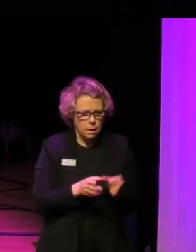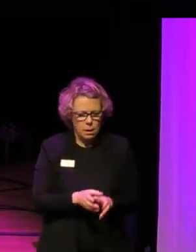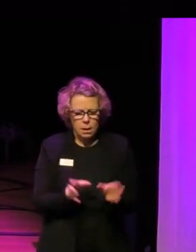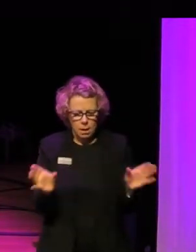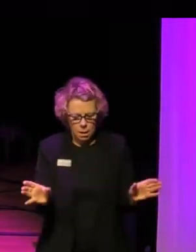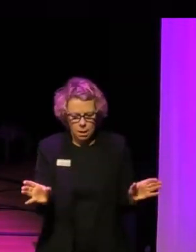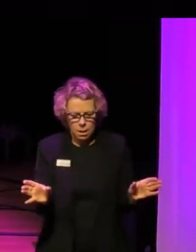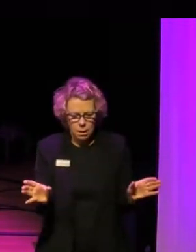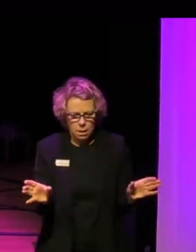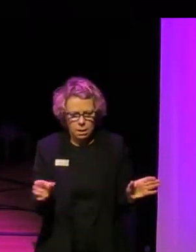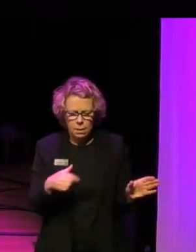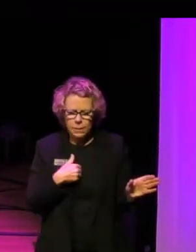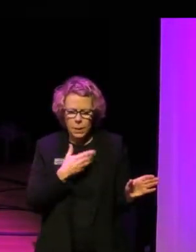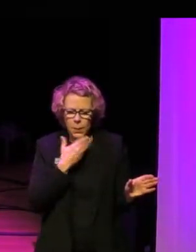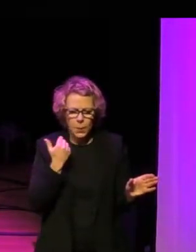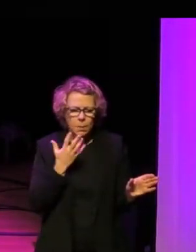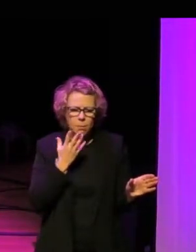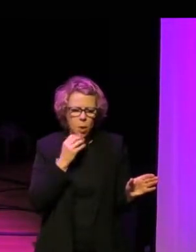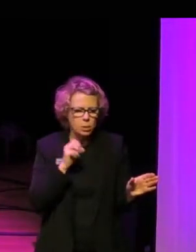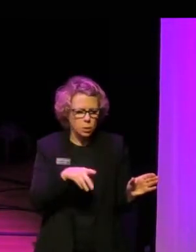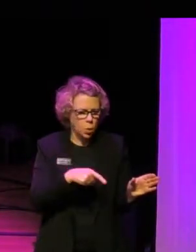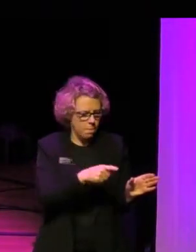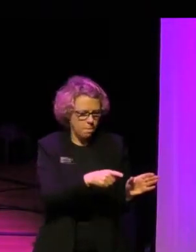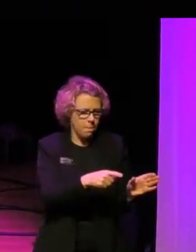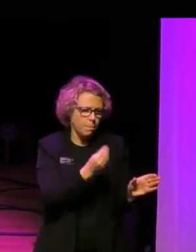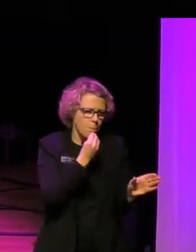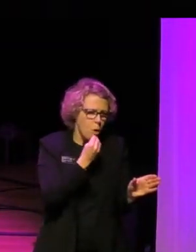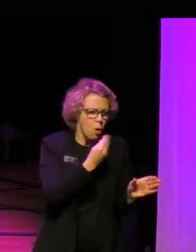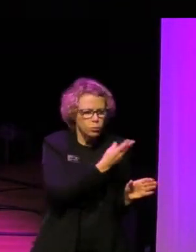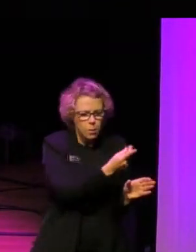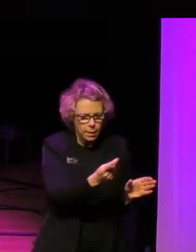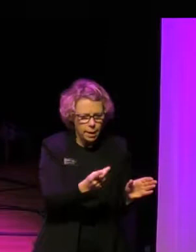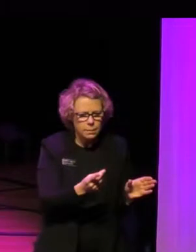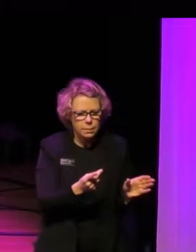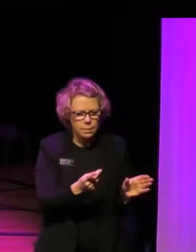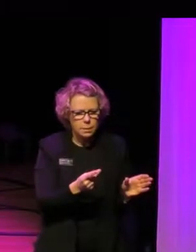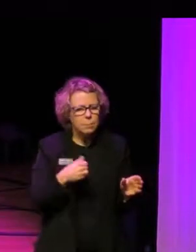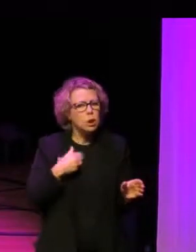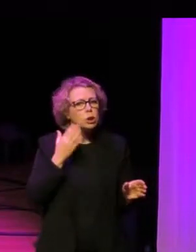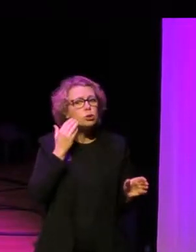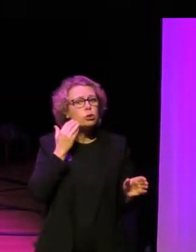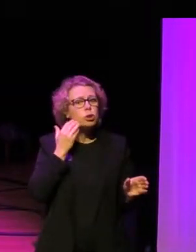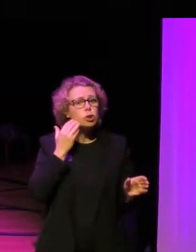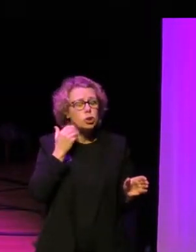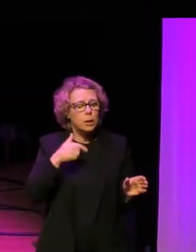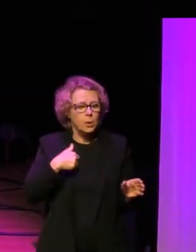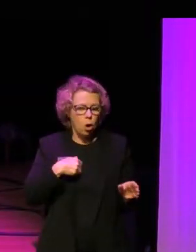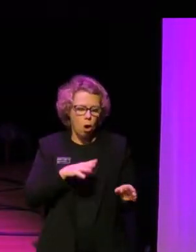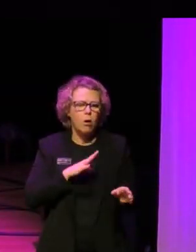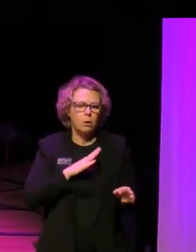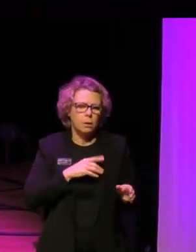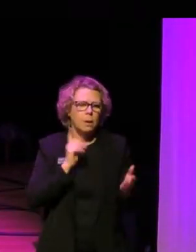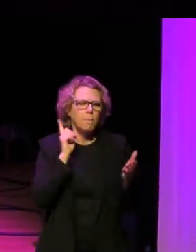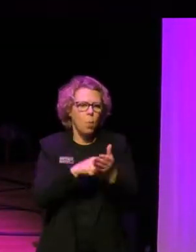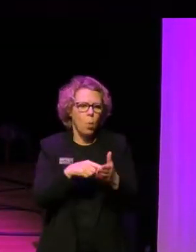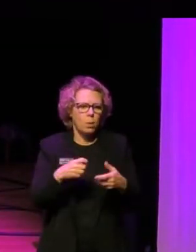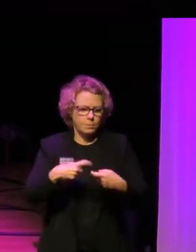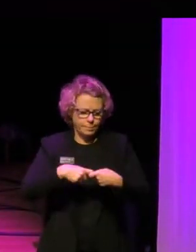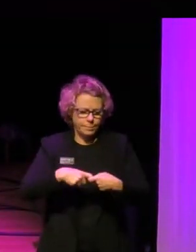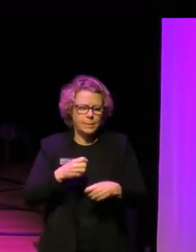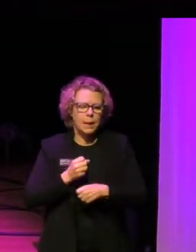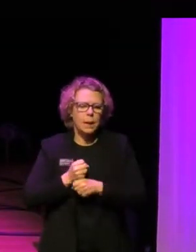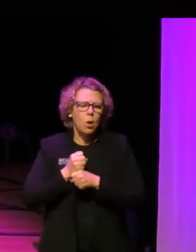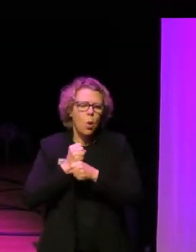rights were not even mentioned. Currently, we have sustainable development goals.